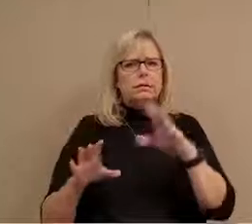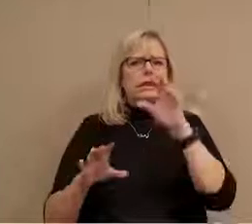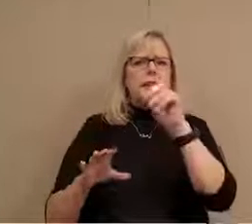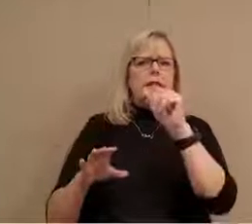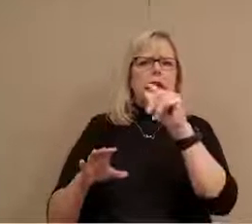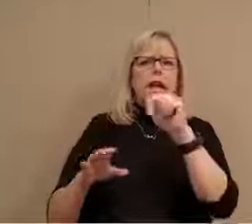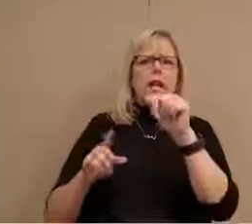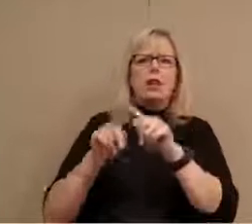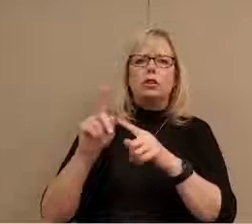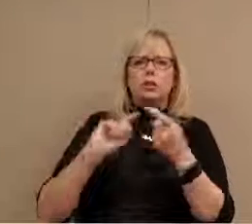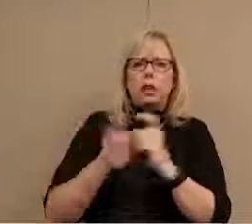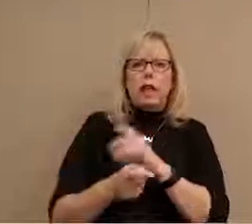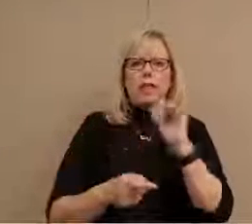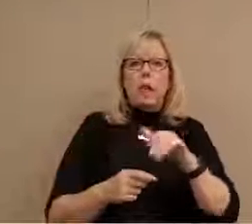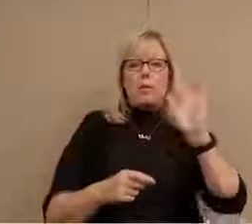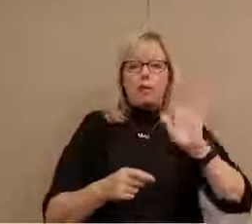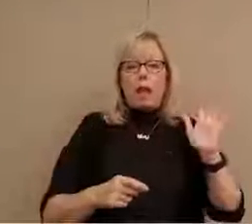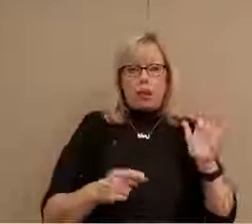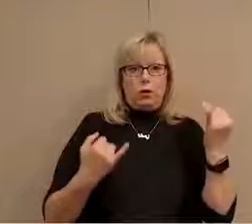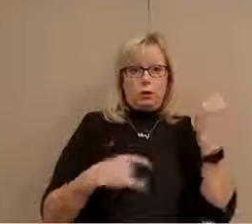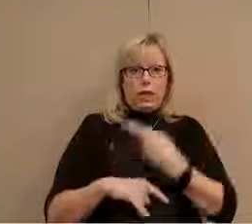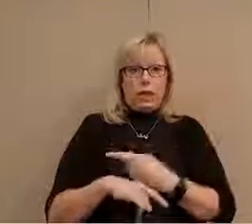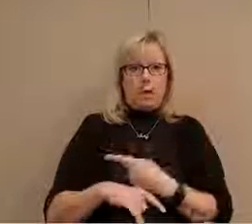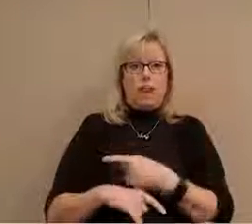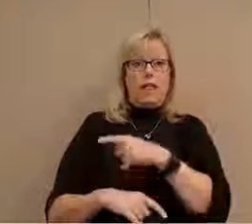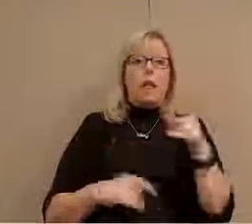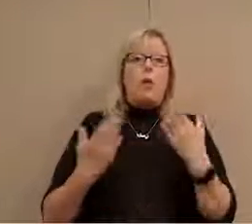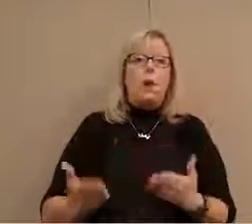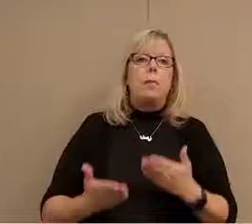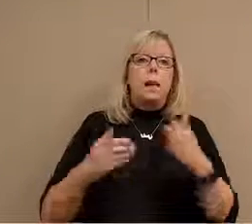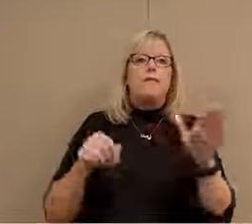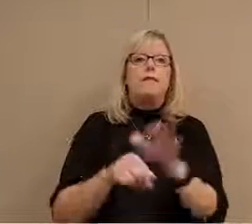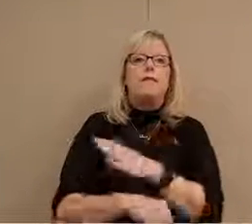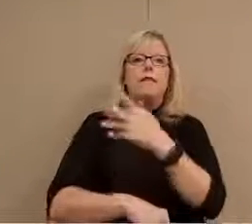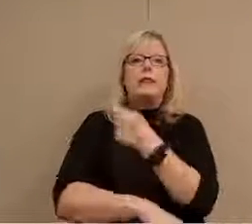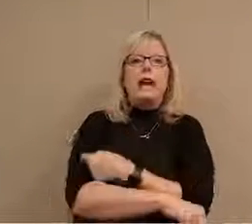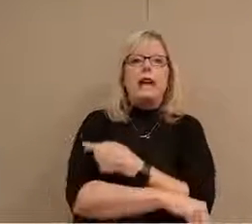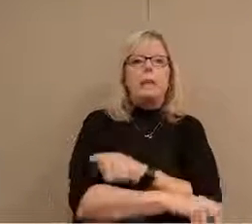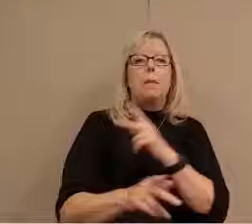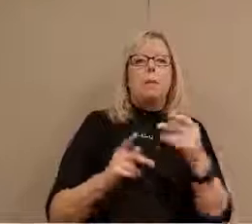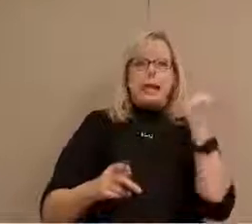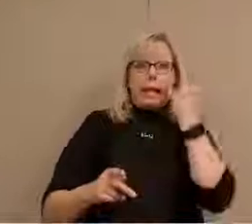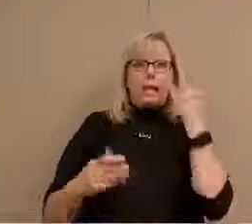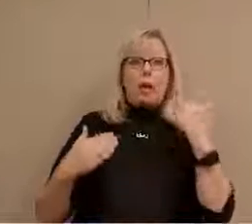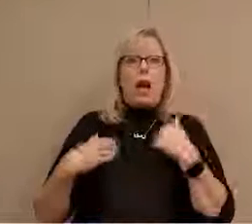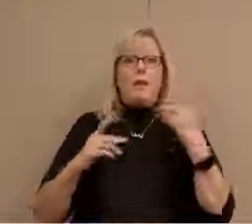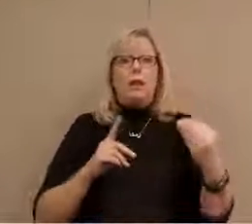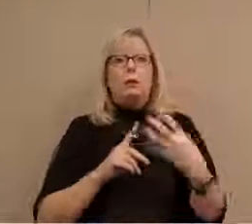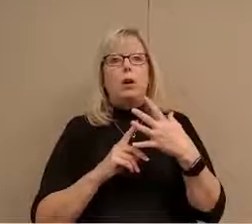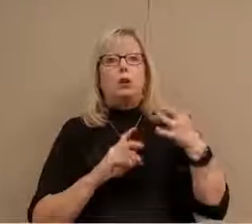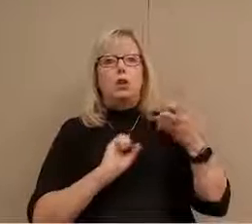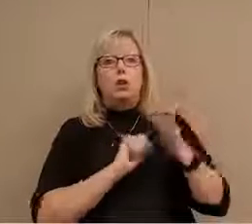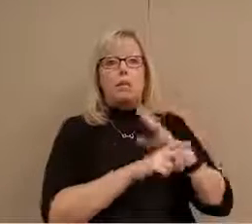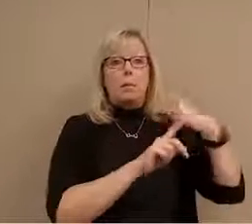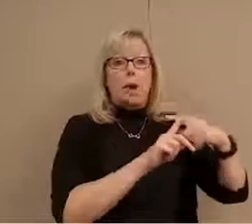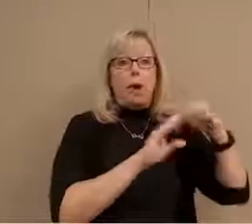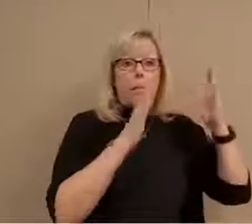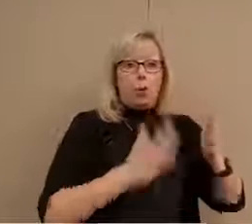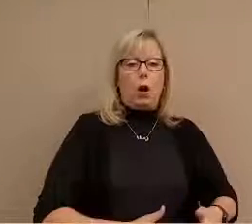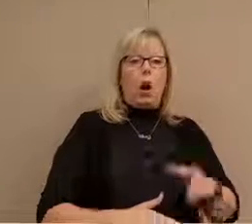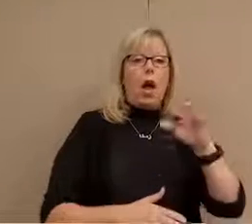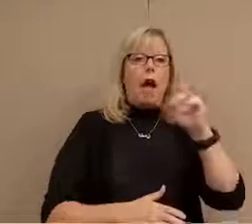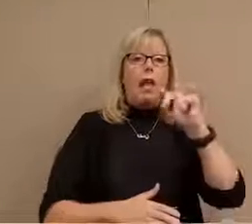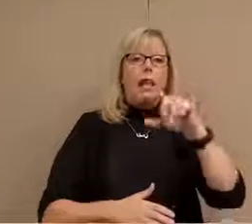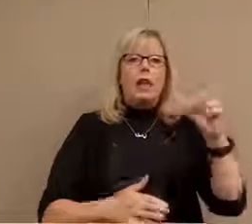also changed in that prior to today, they were recommended for fully vaccinated people that if you had an exposure to a COVID positive person, unless